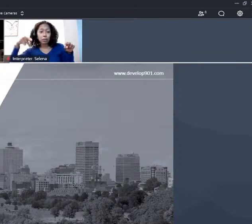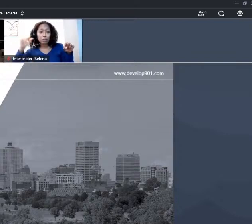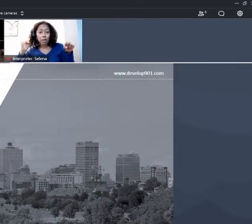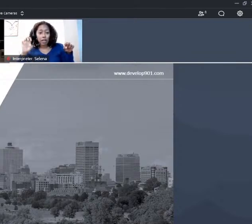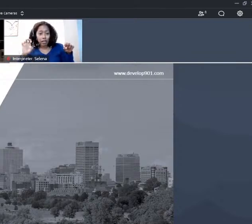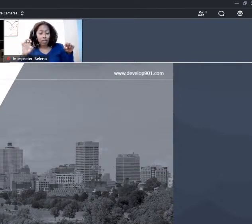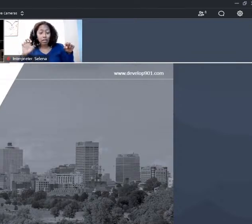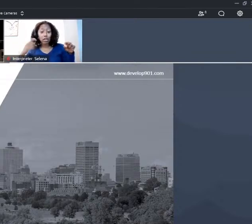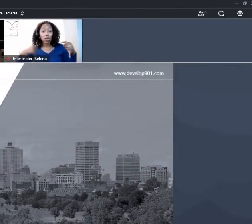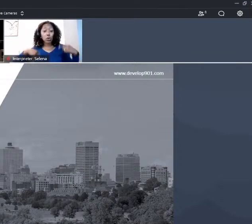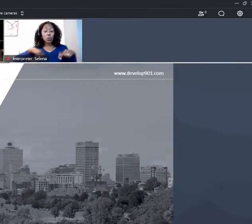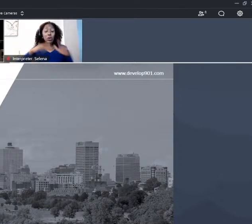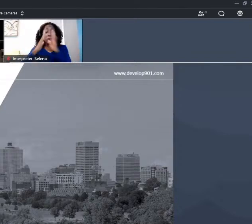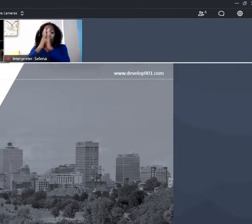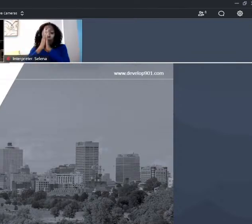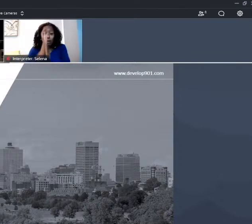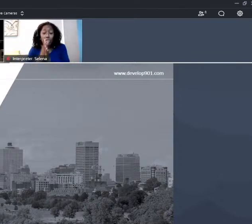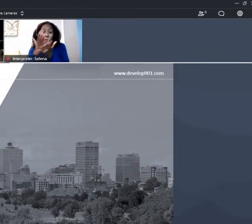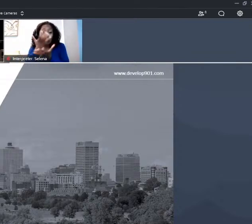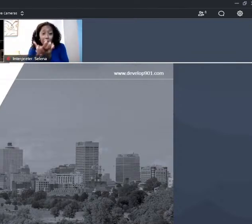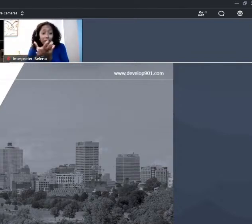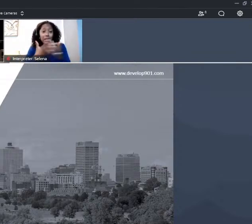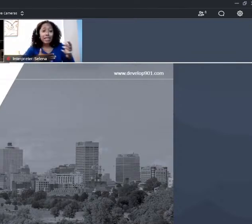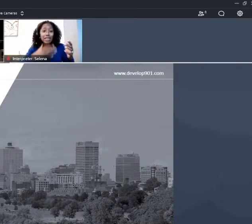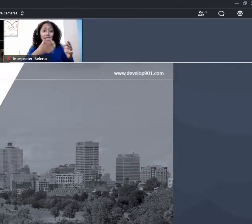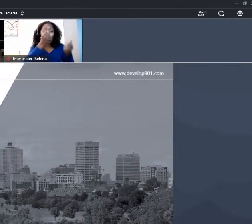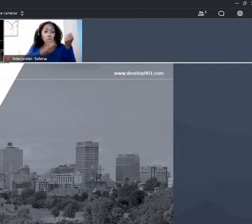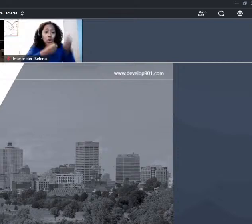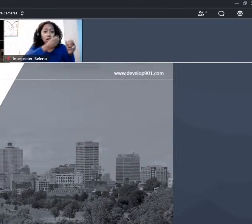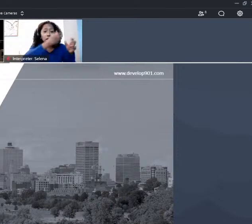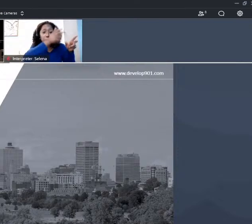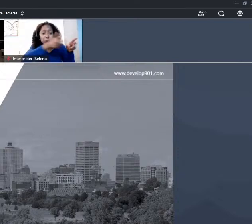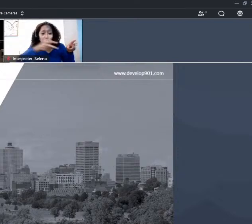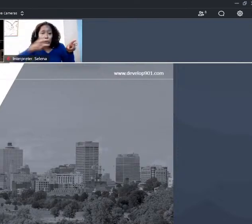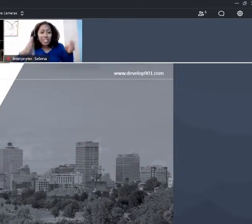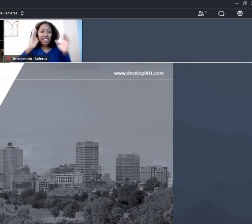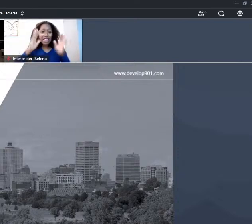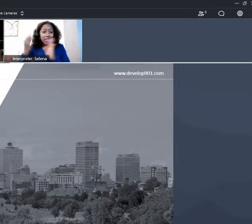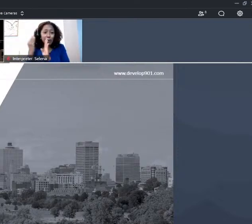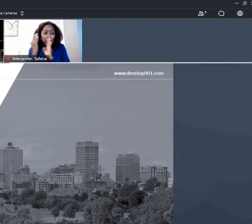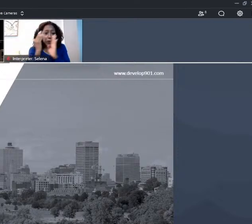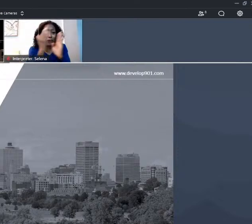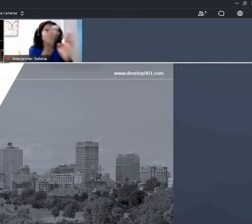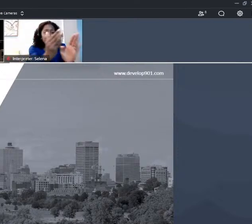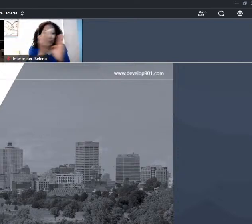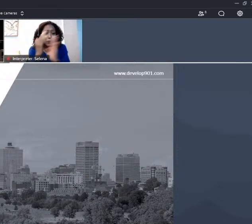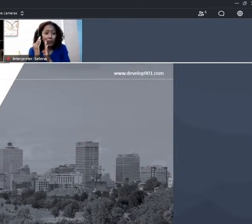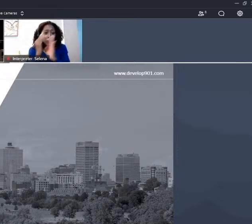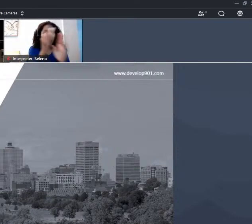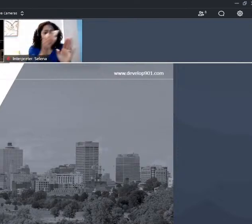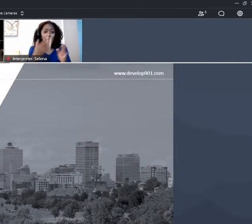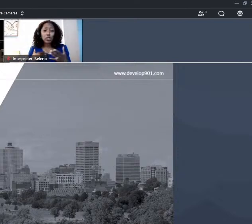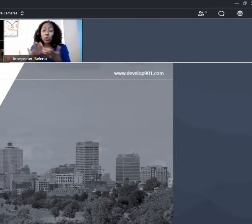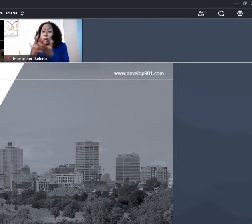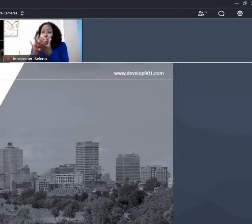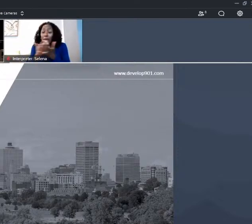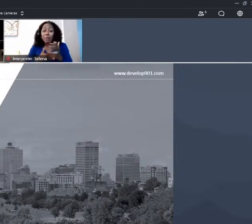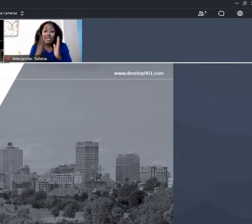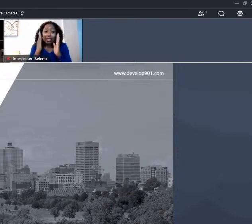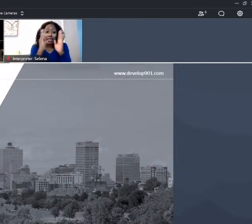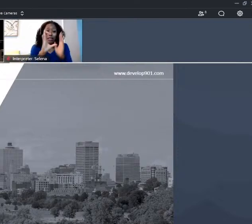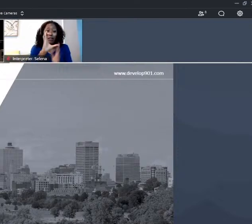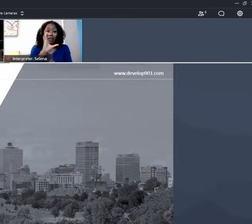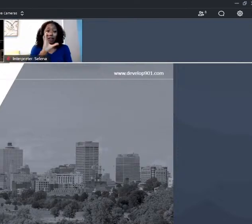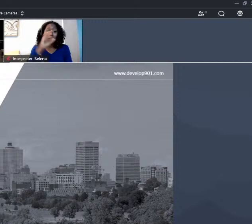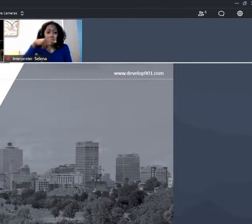to just leave it on Covington Pike and not let it bleed over into Austin P. And that seems like a very reasonable request because